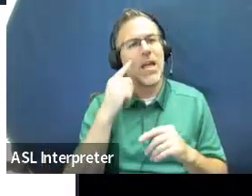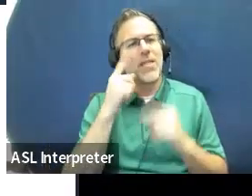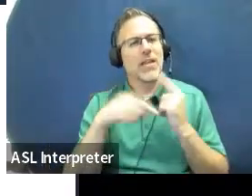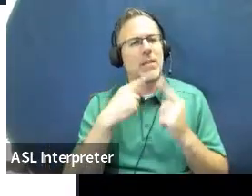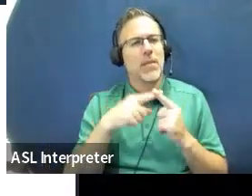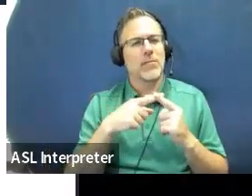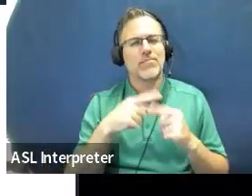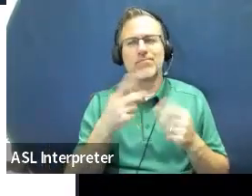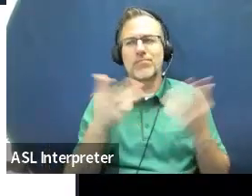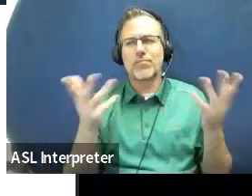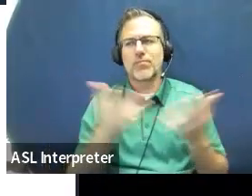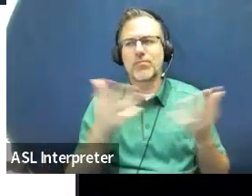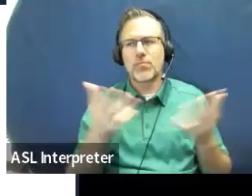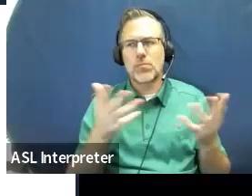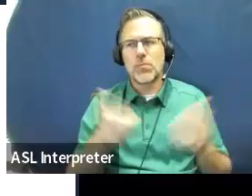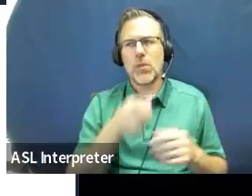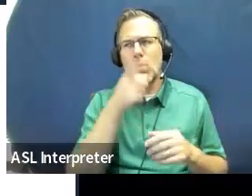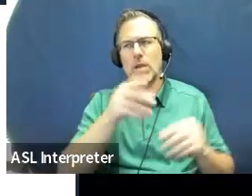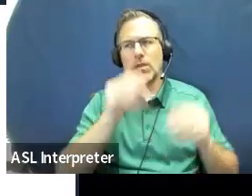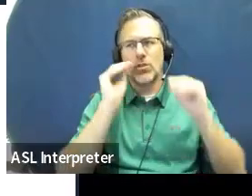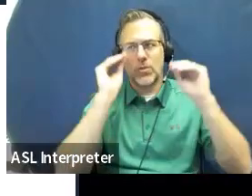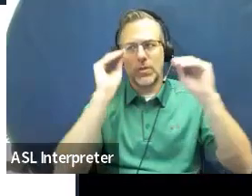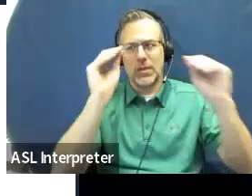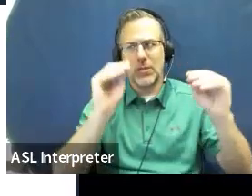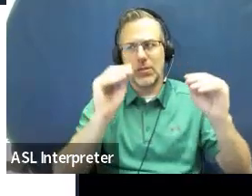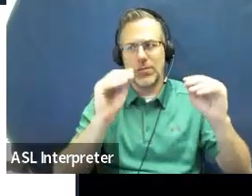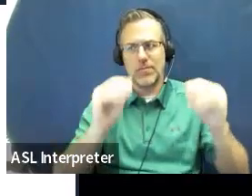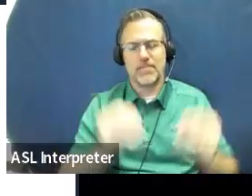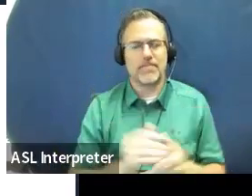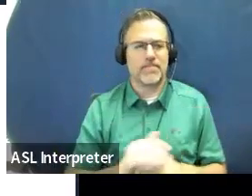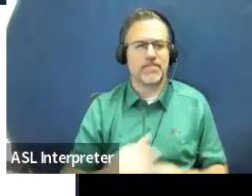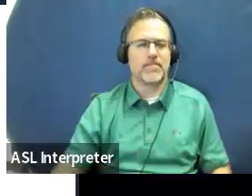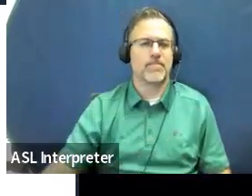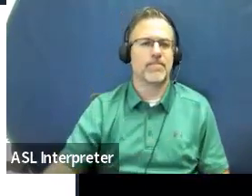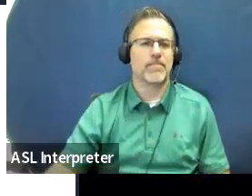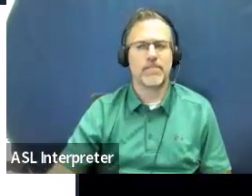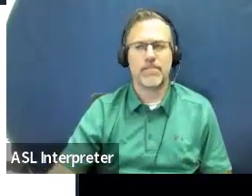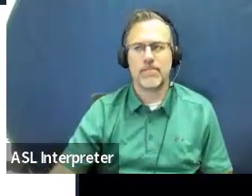and focusing your goal around that skill that you're teaching.